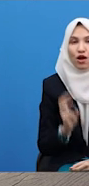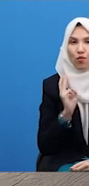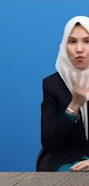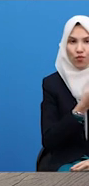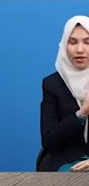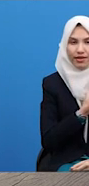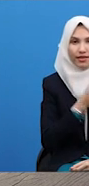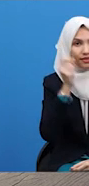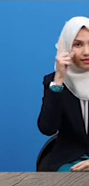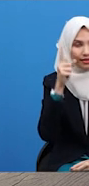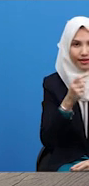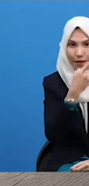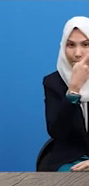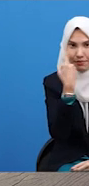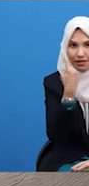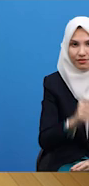because.